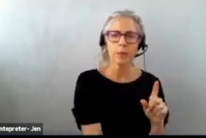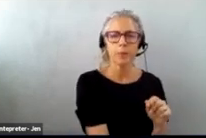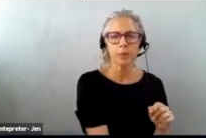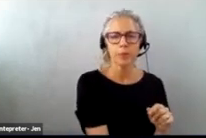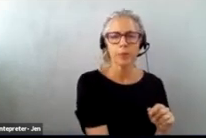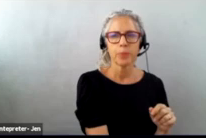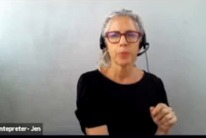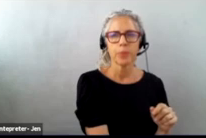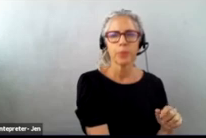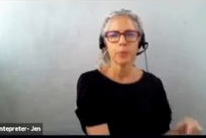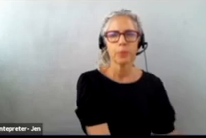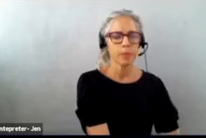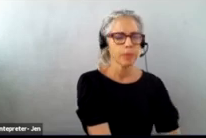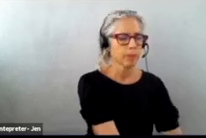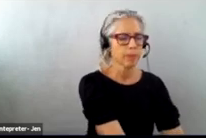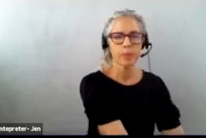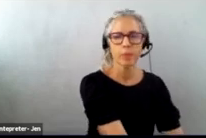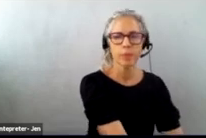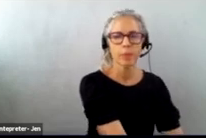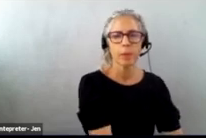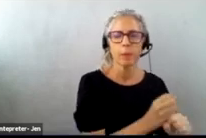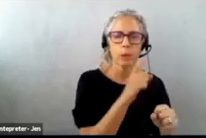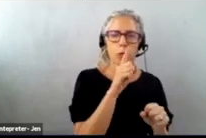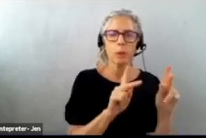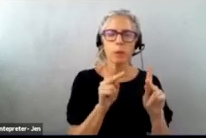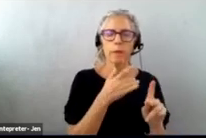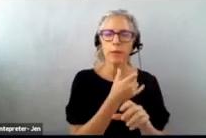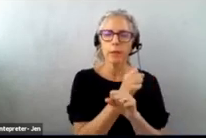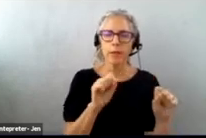making sure that autistic people can feel safe and included in their treatment.